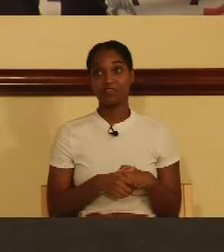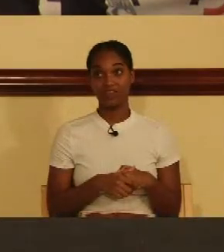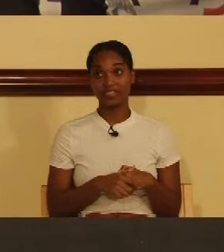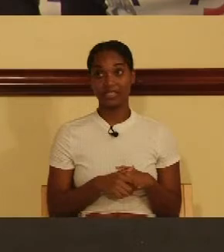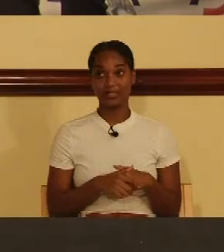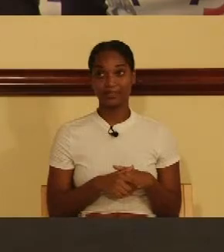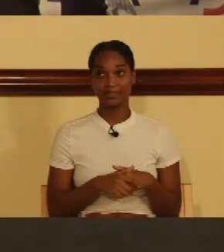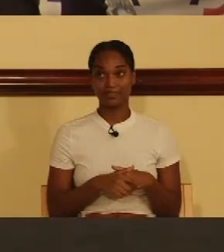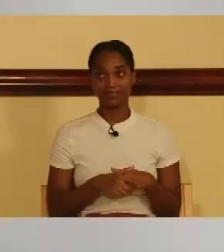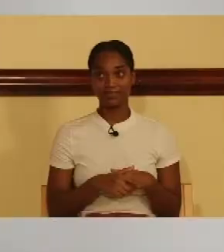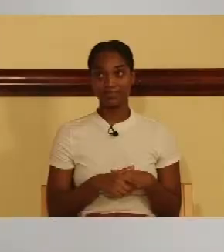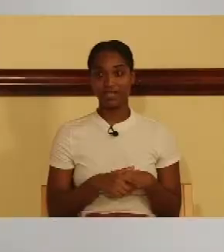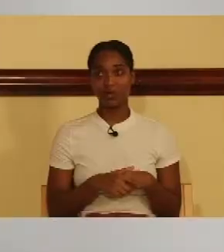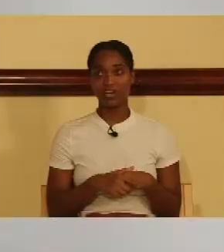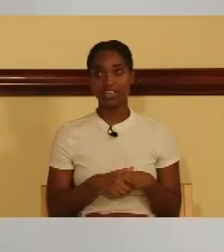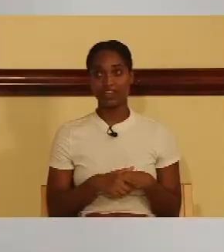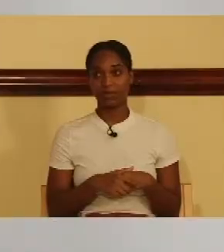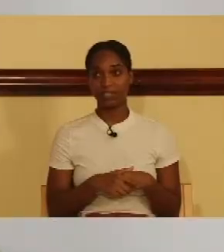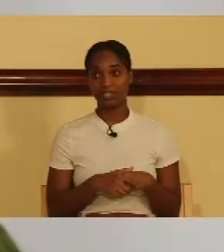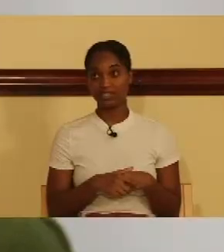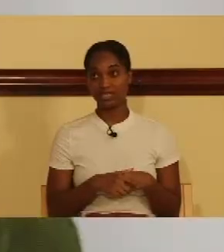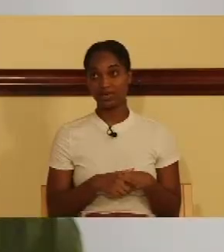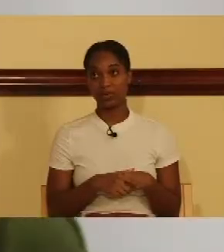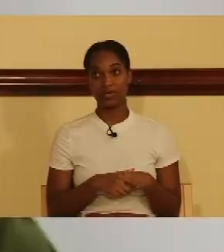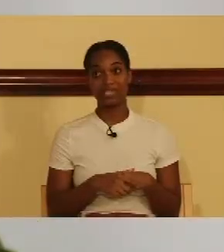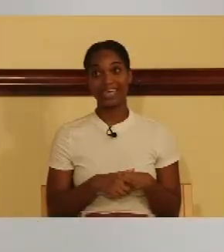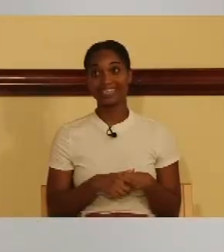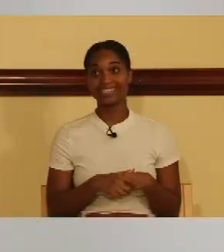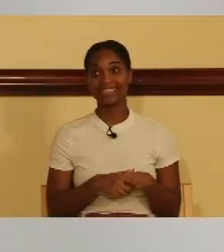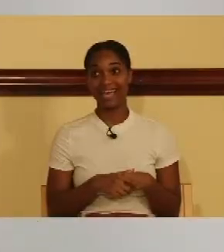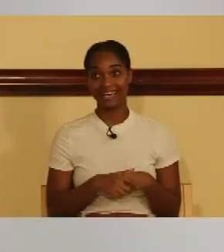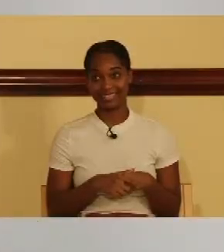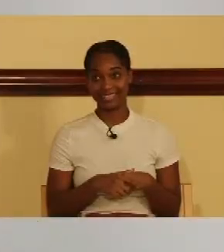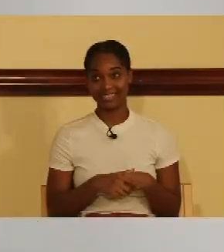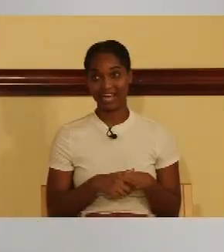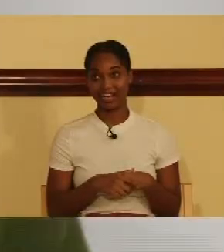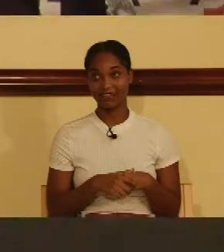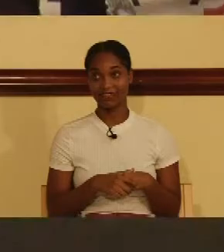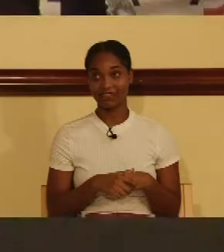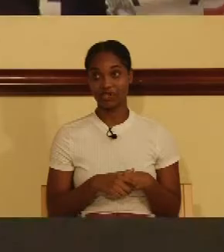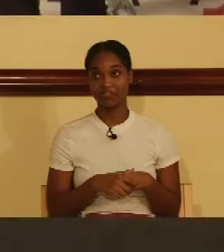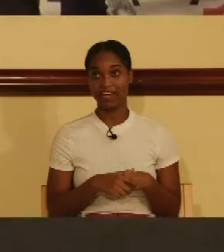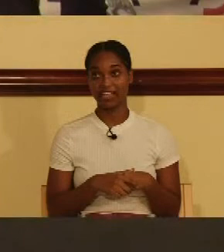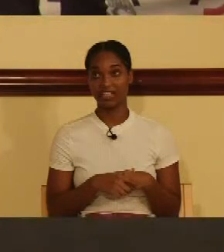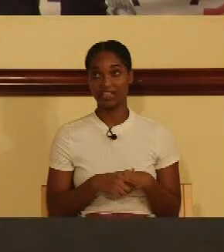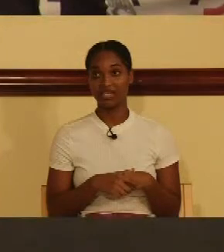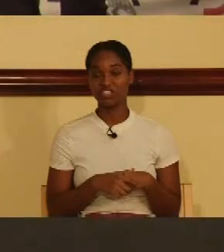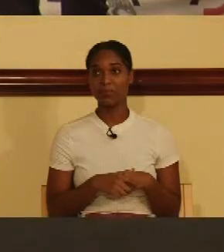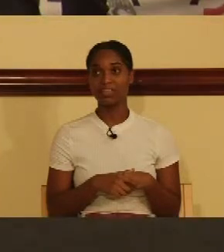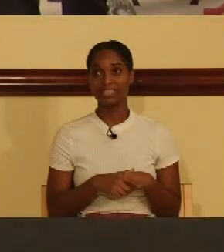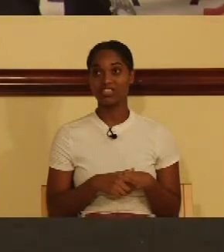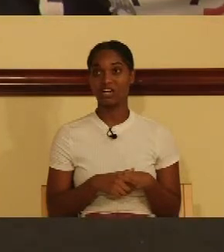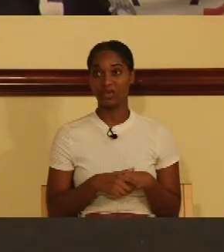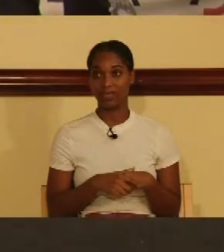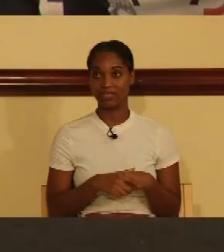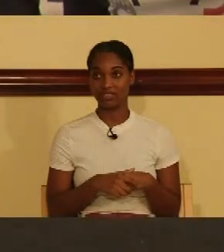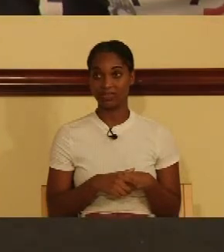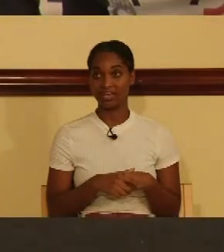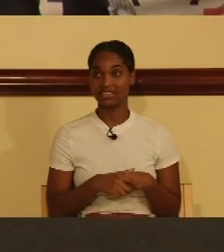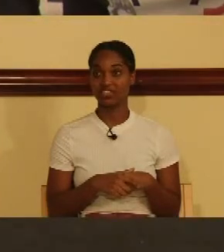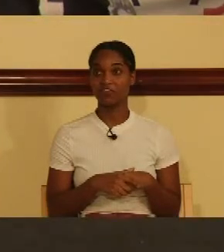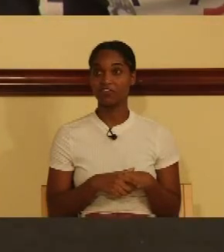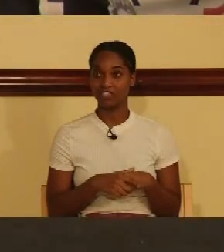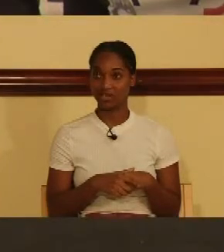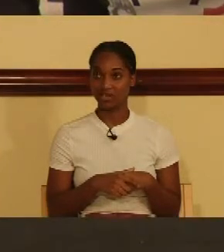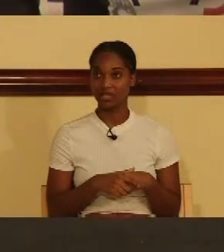So firstly, we are the deaf community. We're really excited to have, final, something that is documented, something